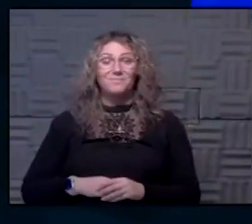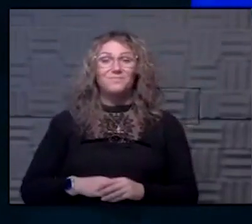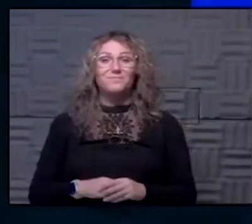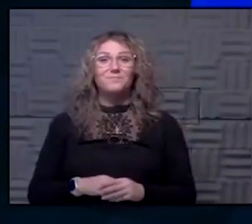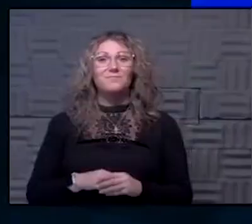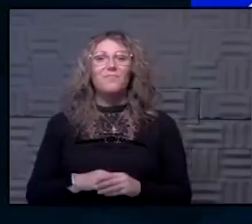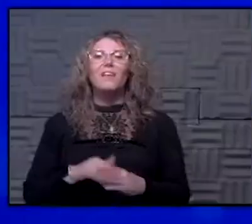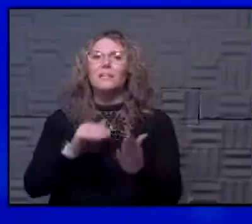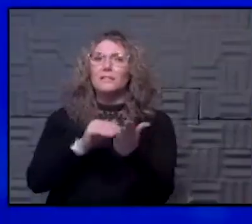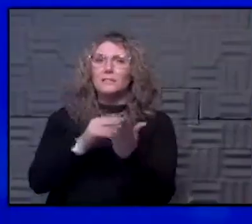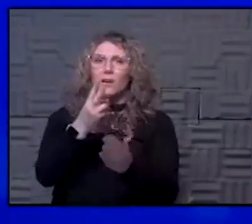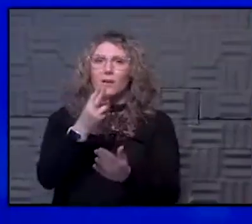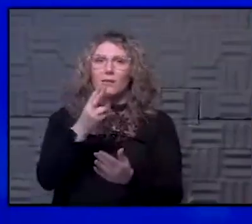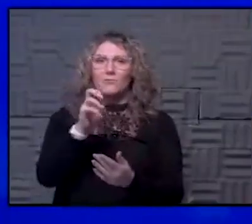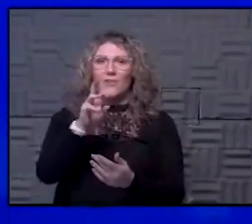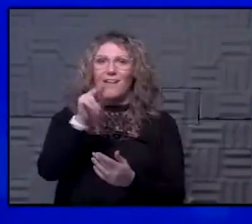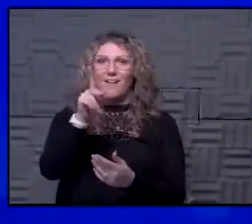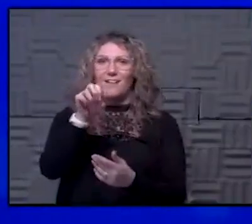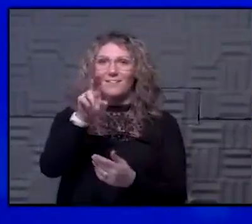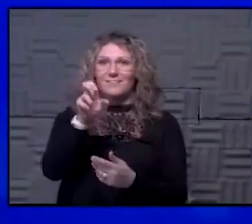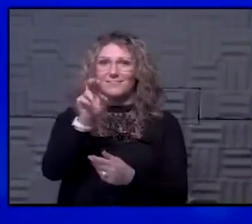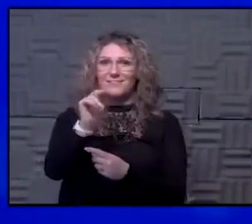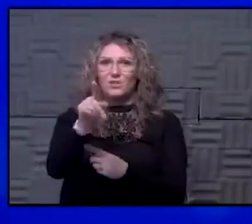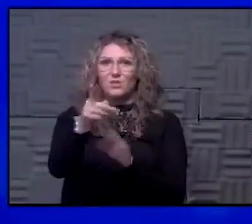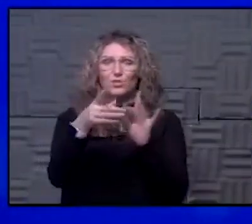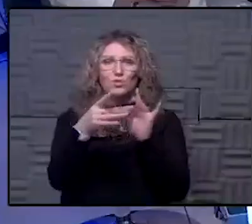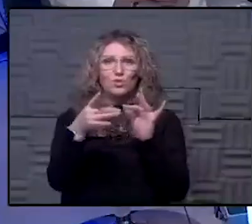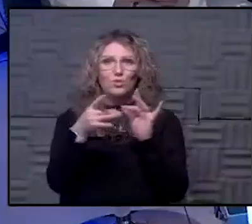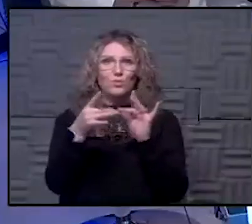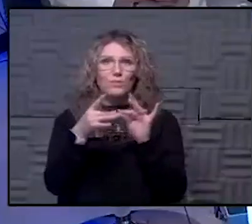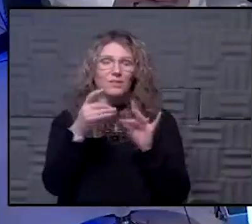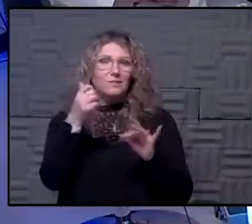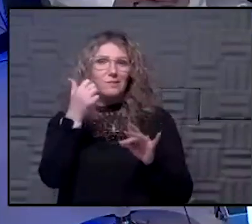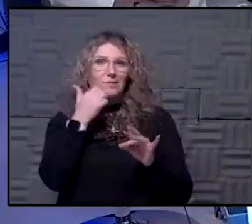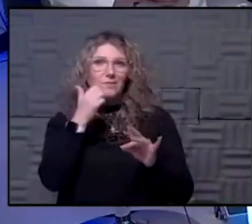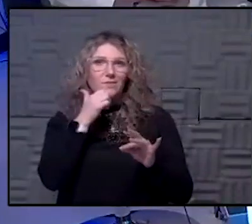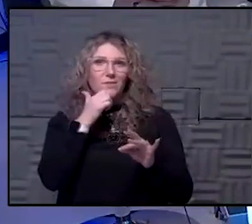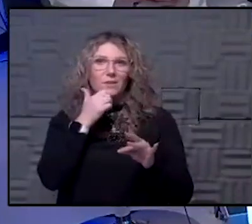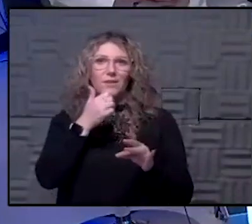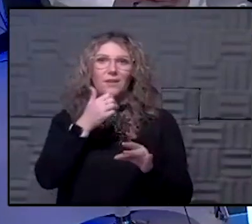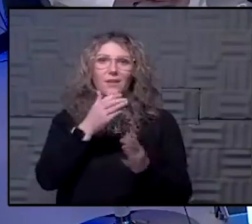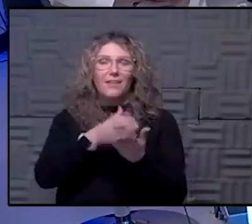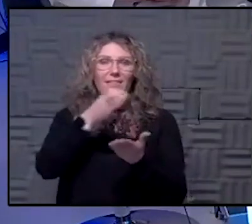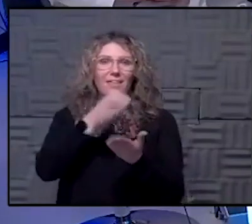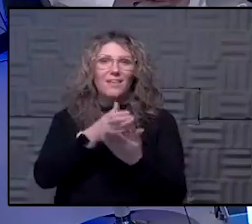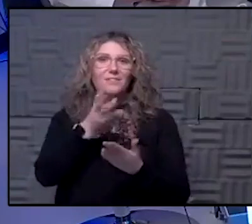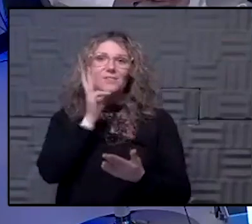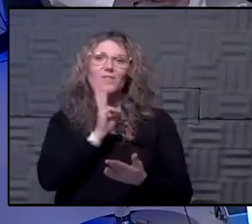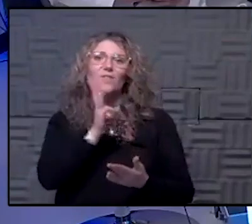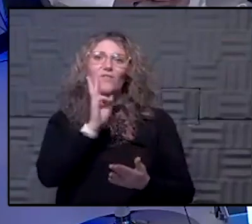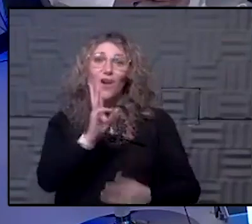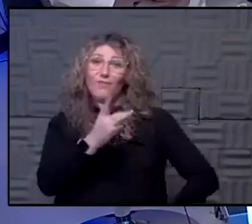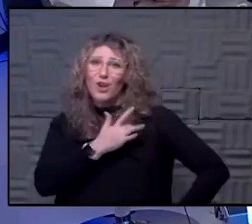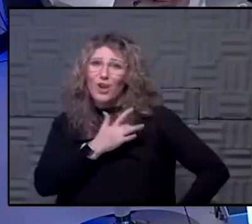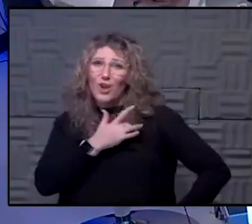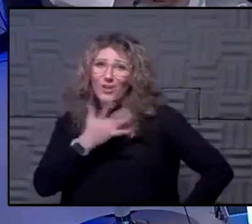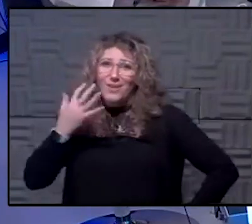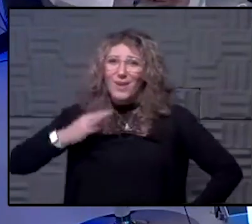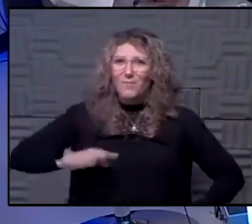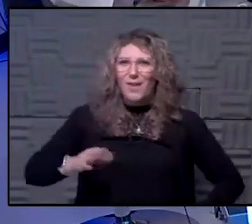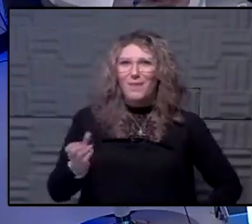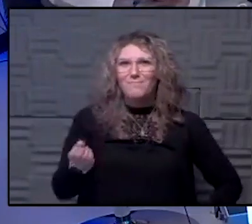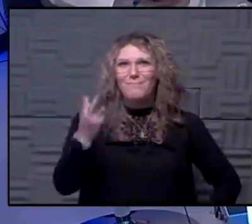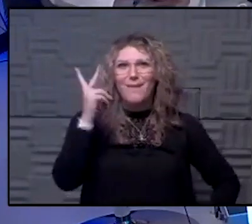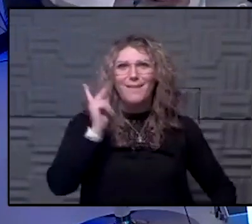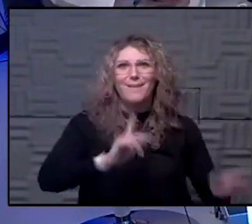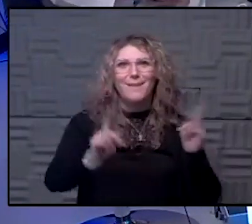Dr. Hawkinson, this is probably aimed towards you. You mentioned a daily glass of wine as a cardiac benefit. Can you expand on that? I knew they were going to be questions. You